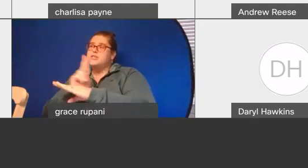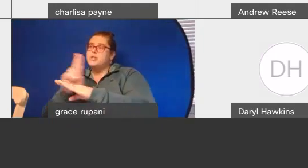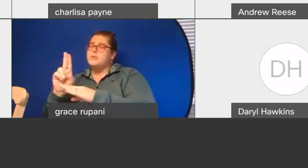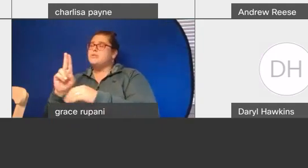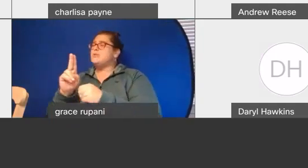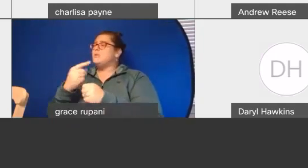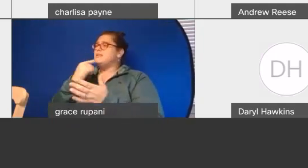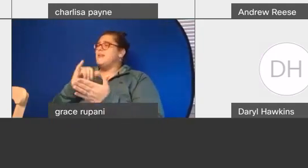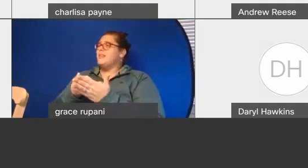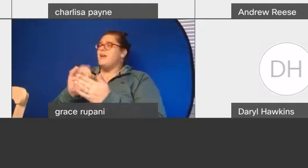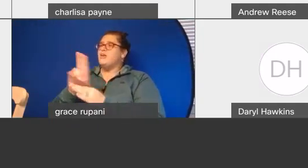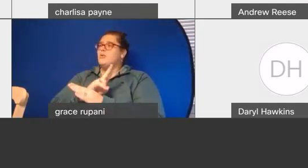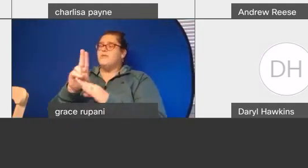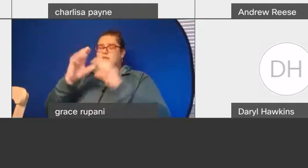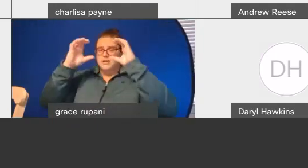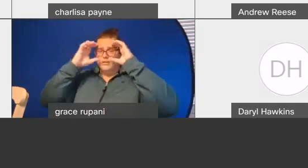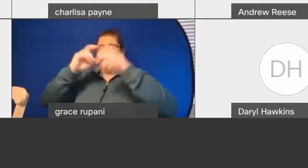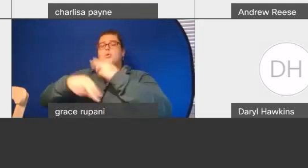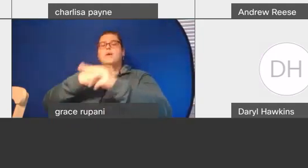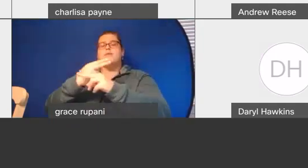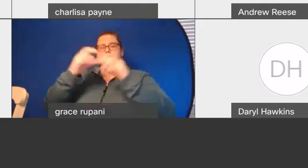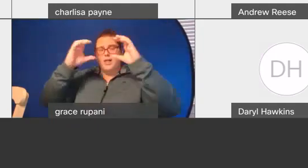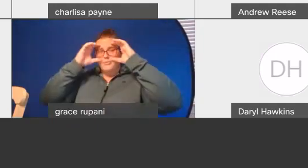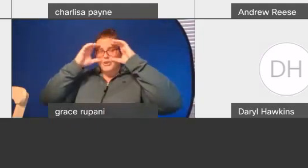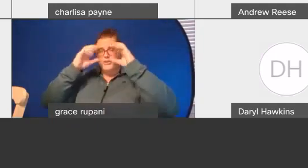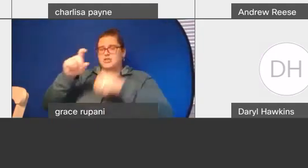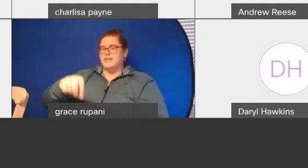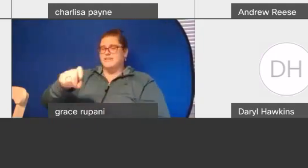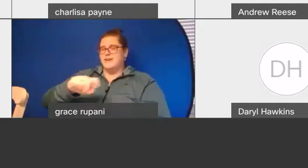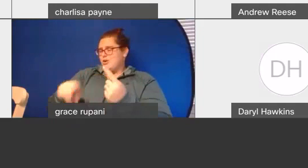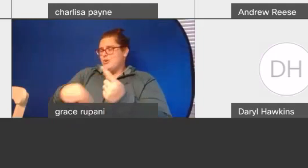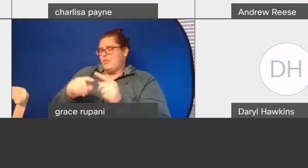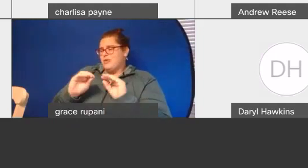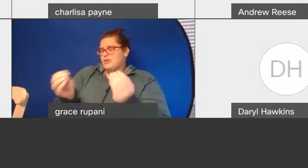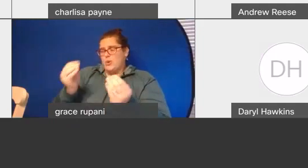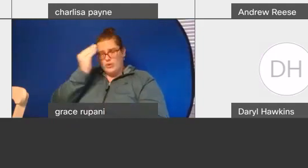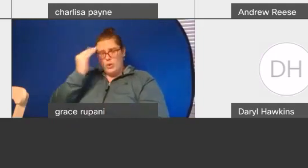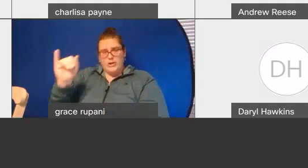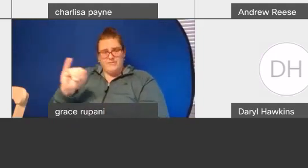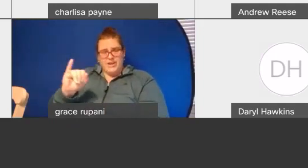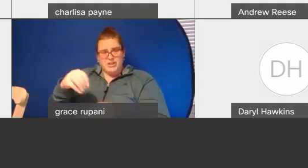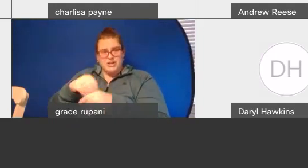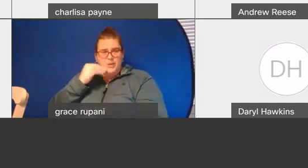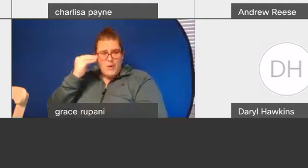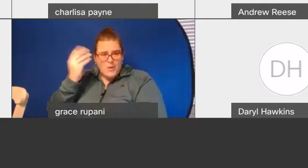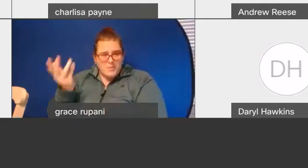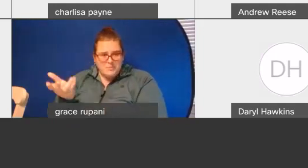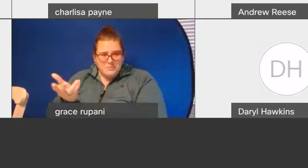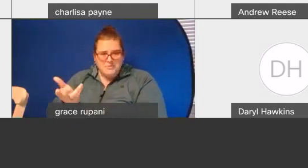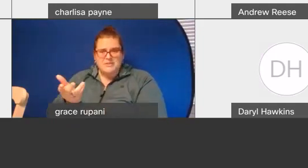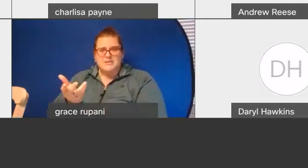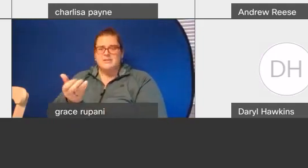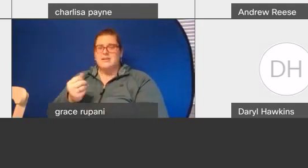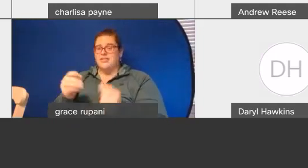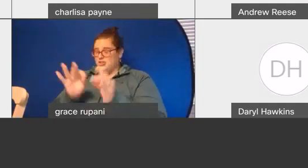necessary when there is not any known infections in our homes? Is there significant evidence